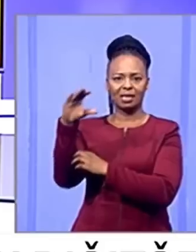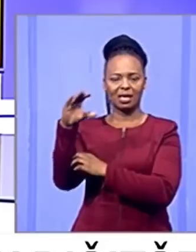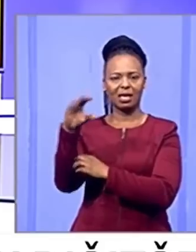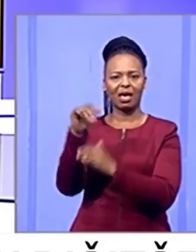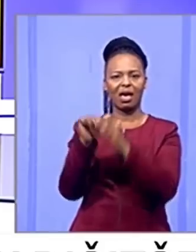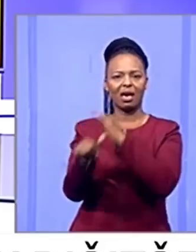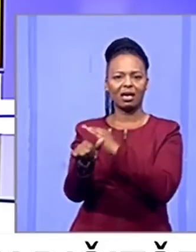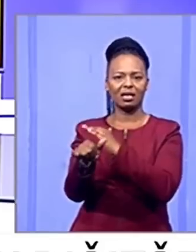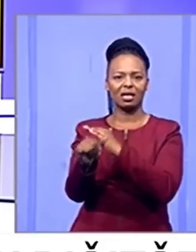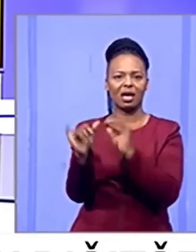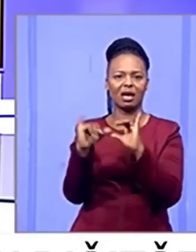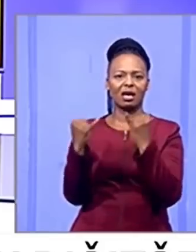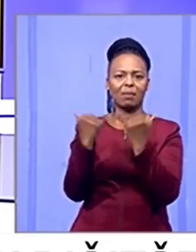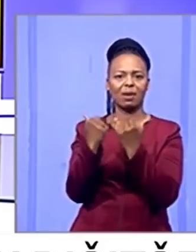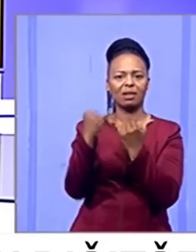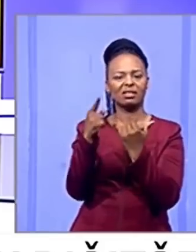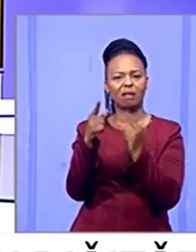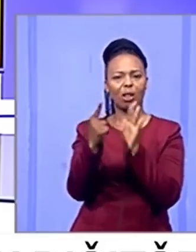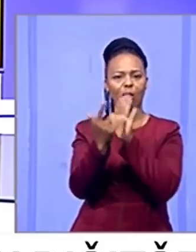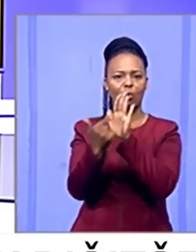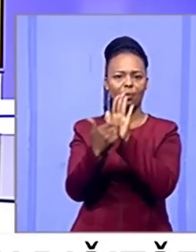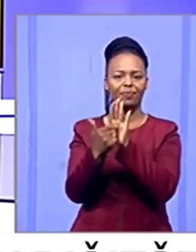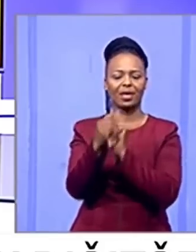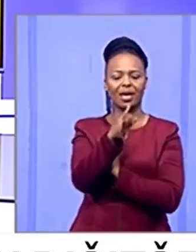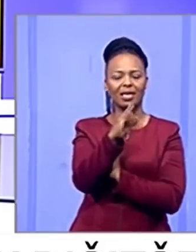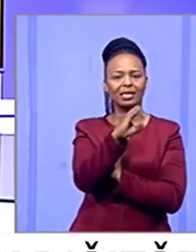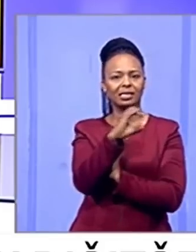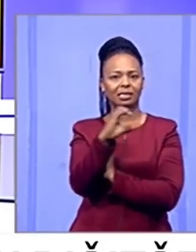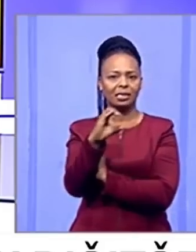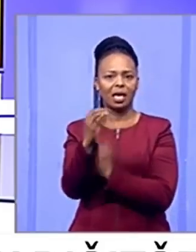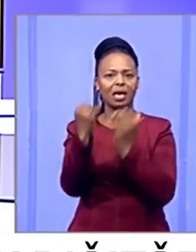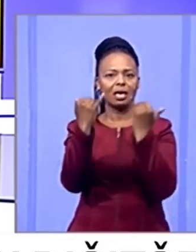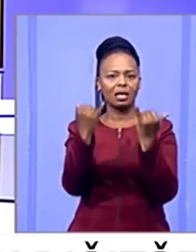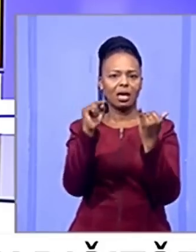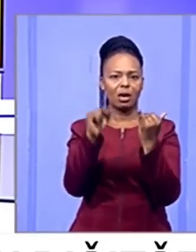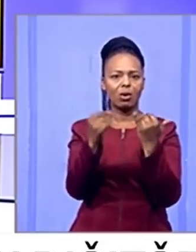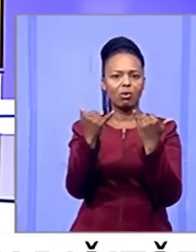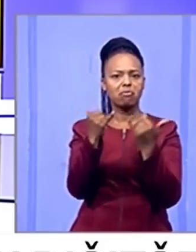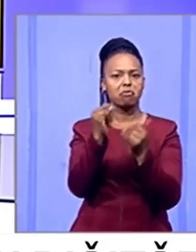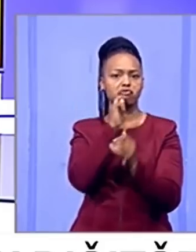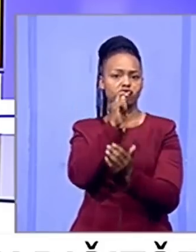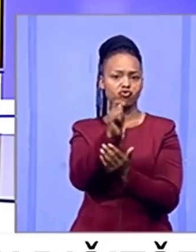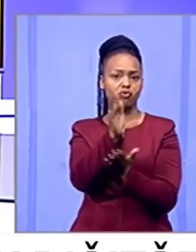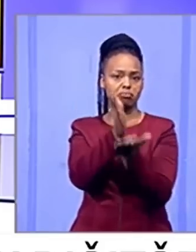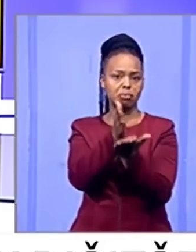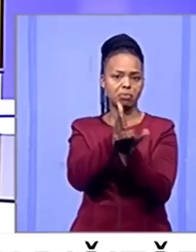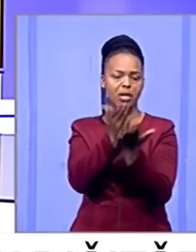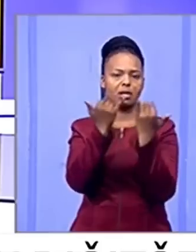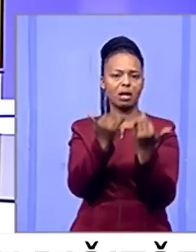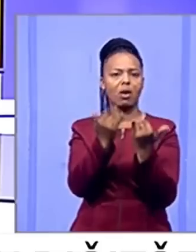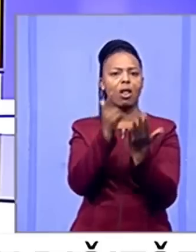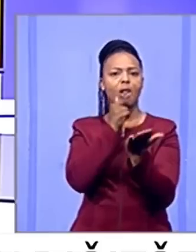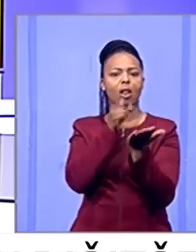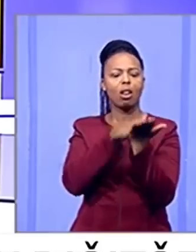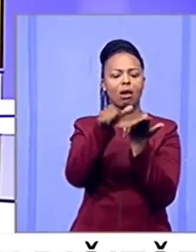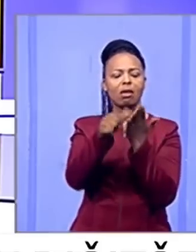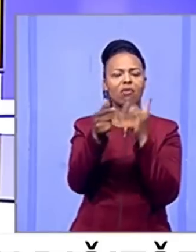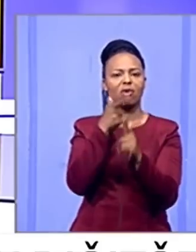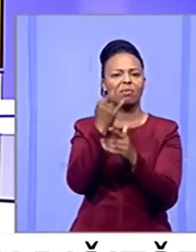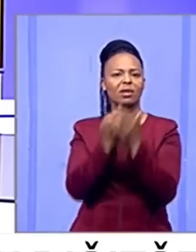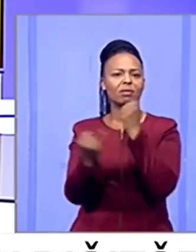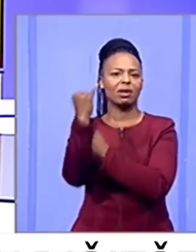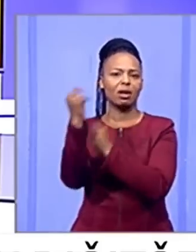ga molao wa dikhamphane. IEC e kgonthišitše se morago ga gore lengwalo la go tšwa go baemedi ba molao ba yo mongwe